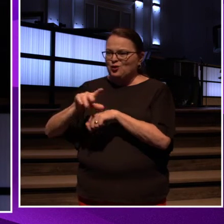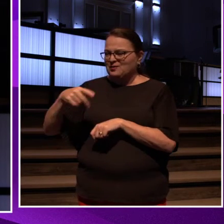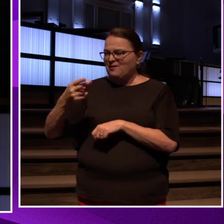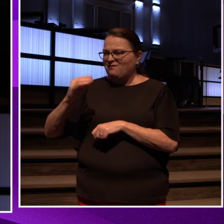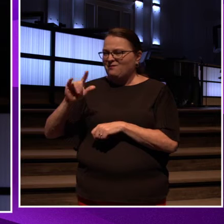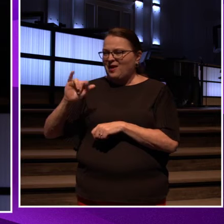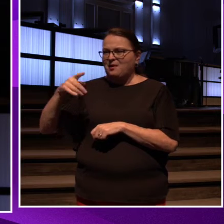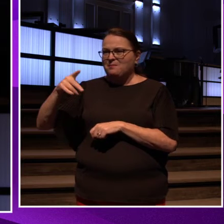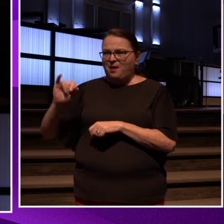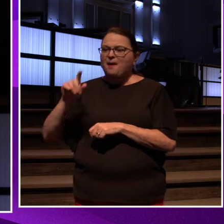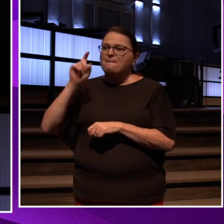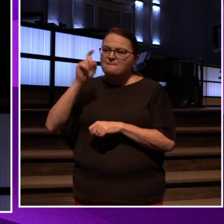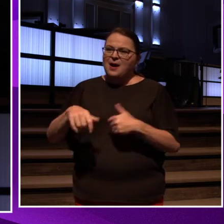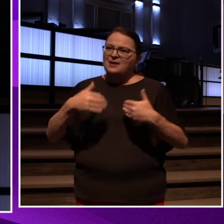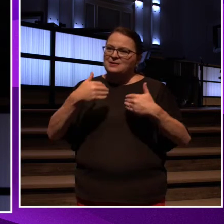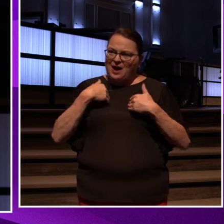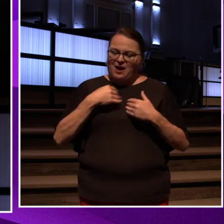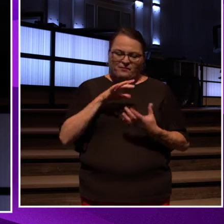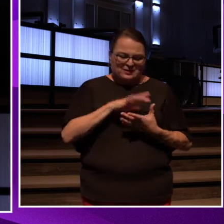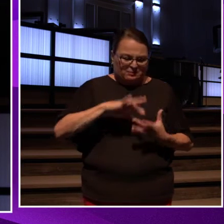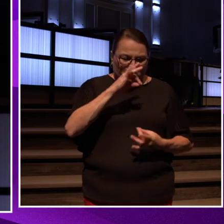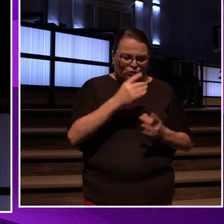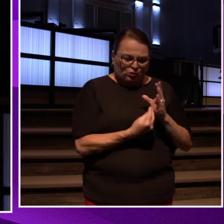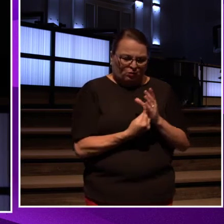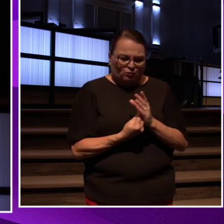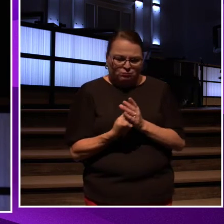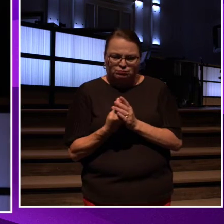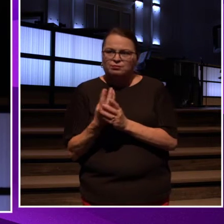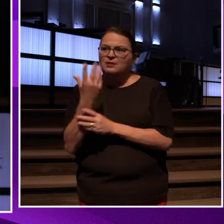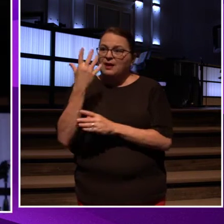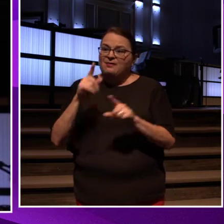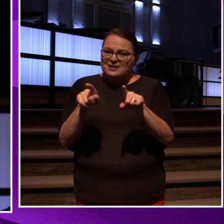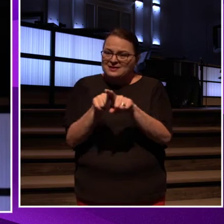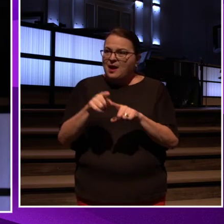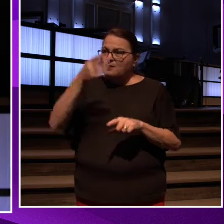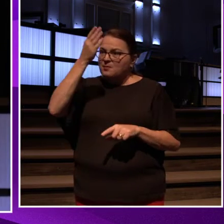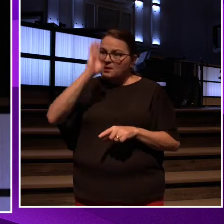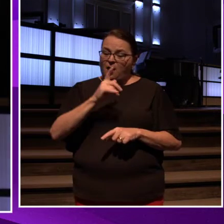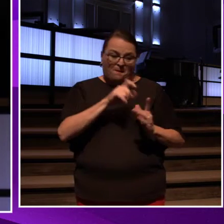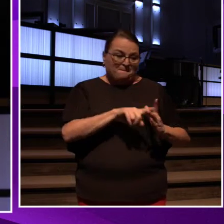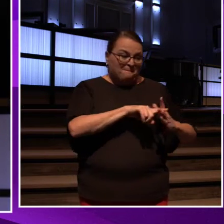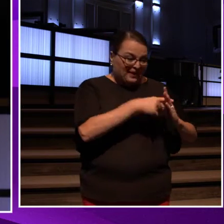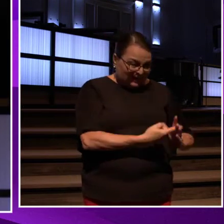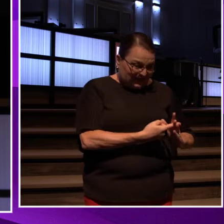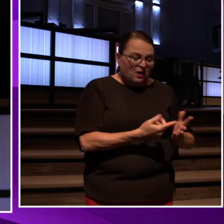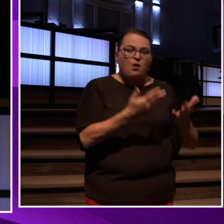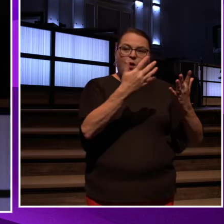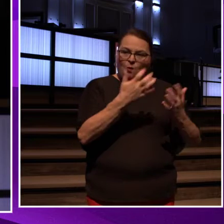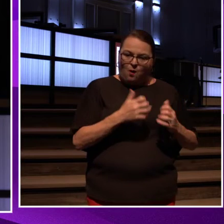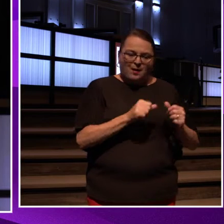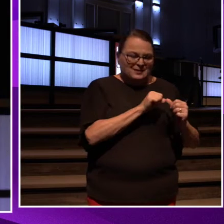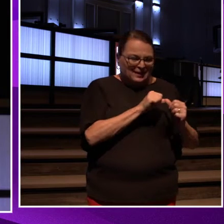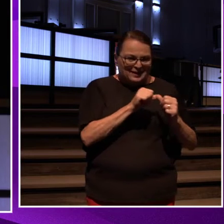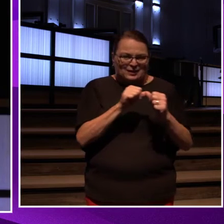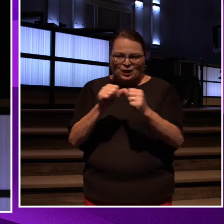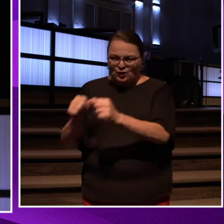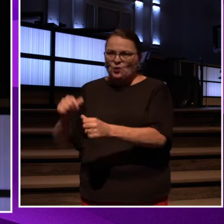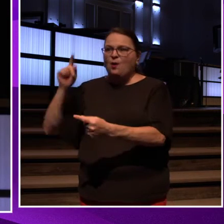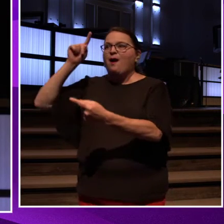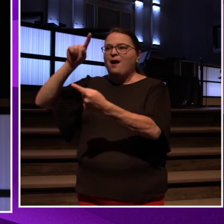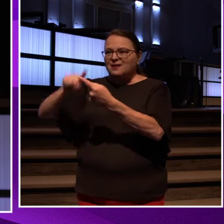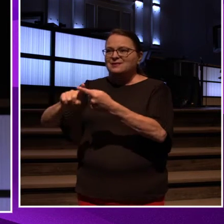be a spiritual formation. And the same God who began that work wants to continue it until the day of Jesus